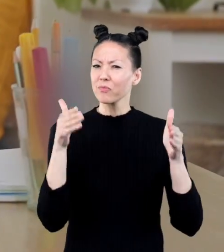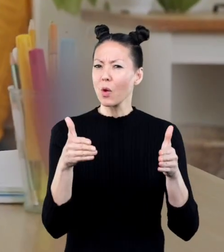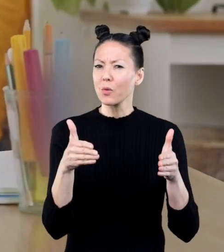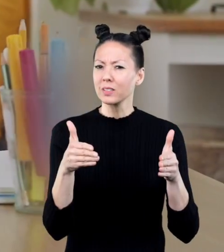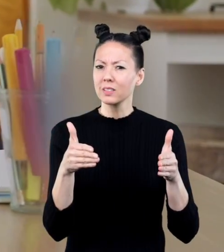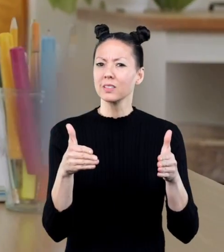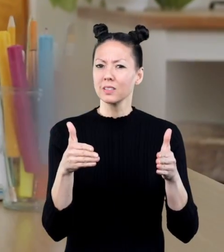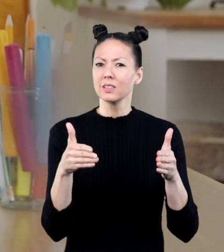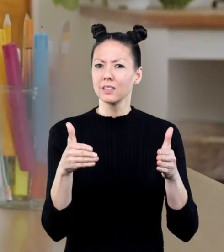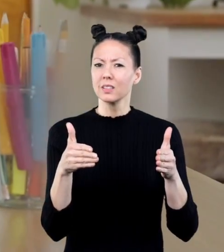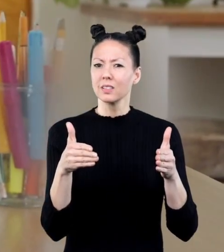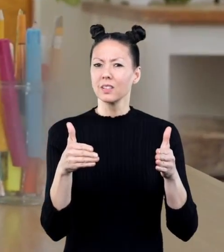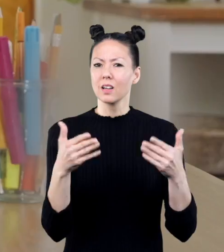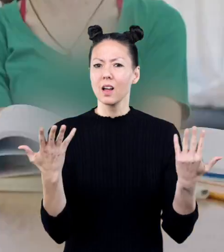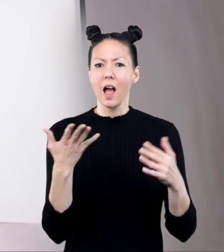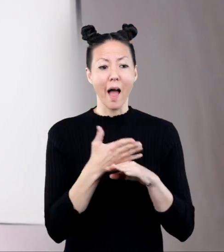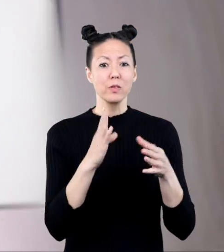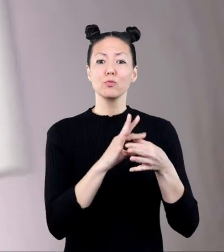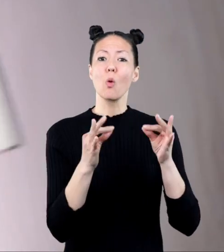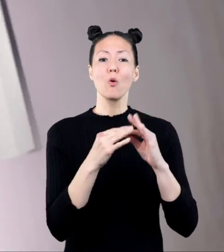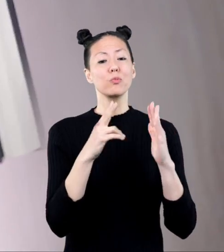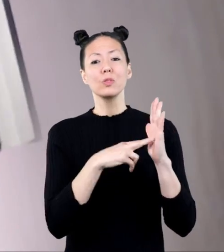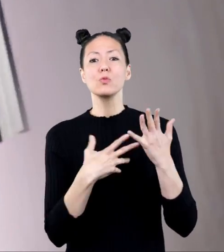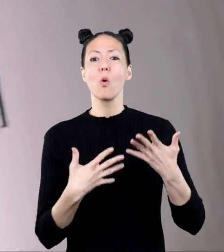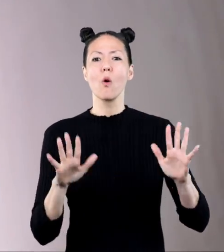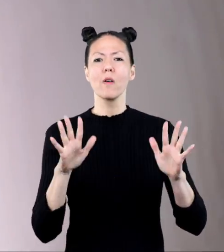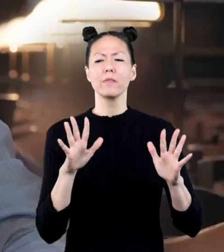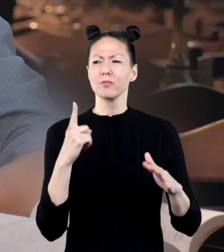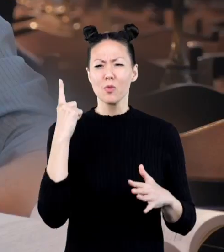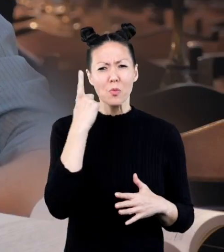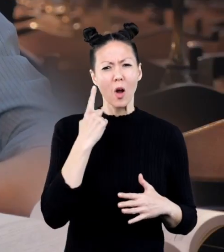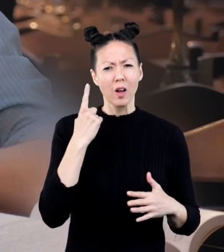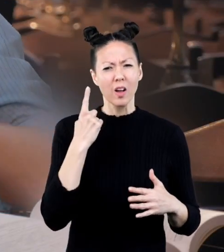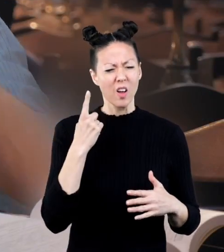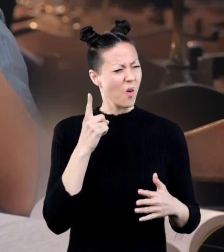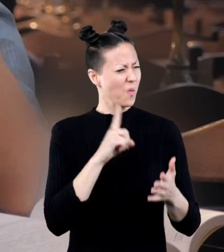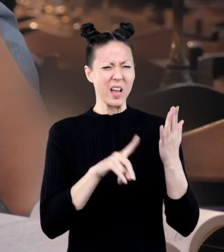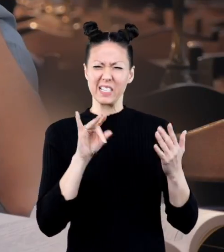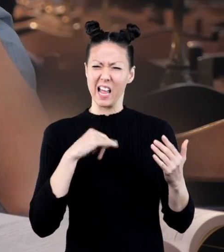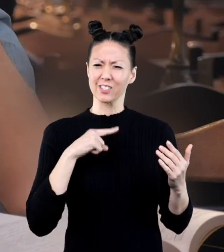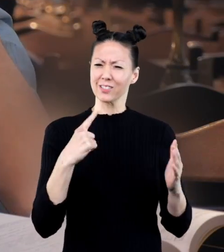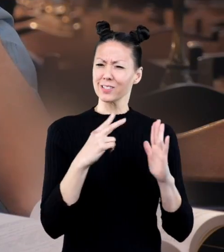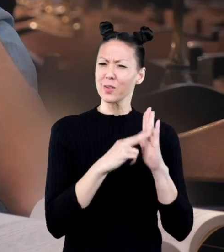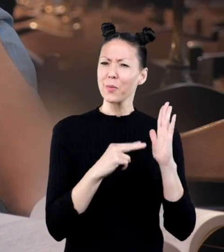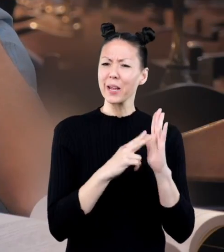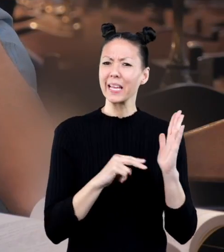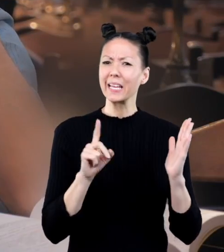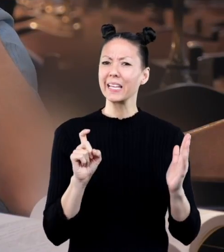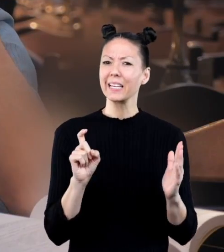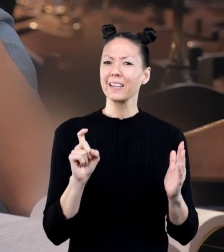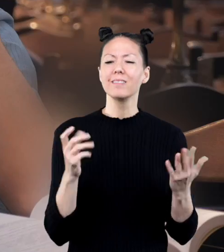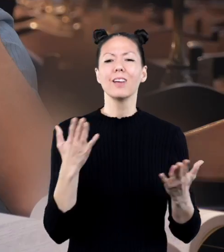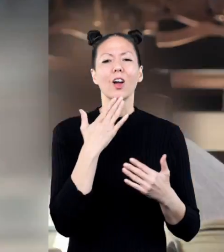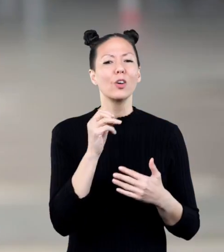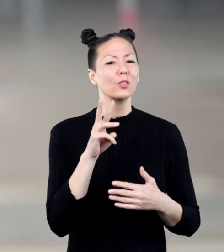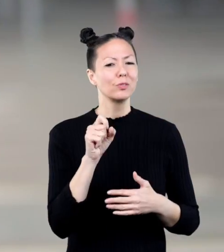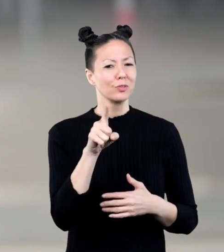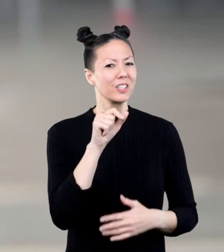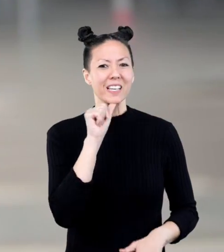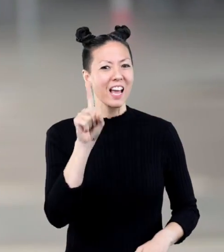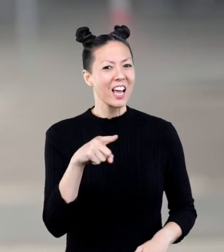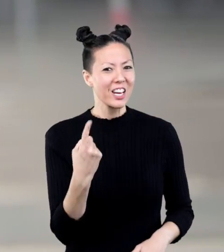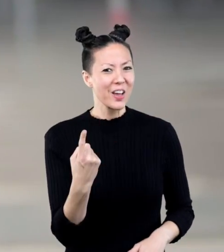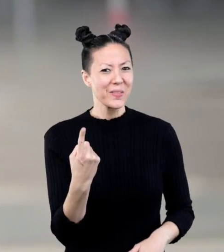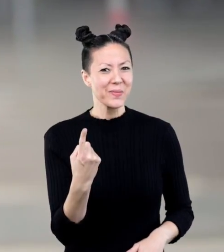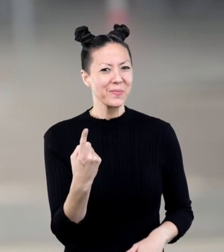to stay focused. After a story's over, do you ever wonder, what did I just read? The good news